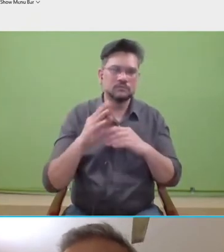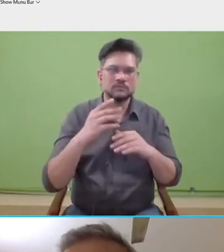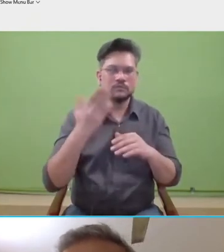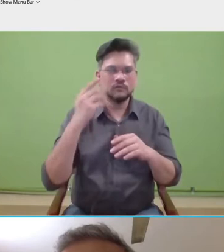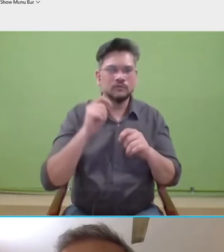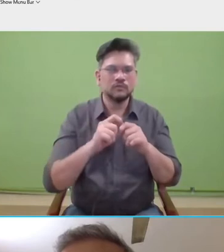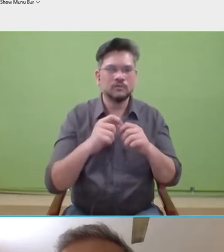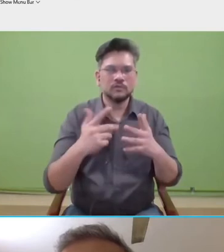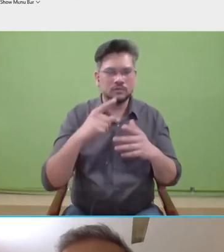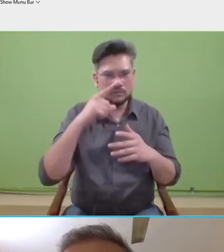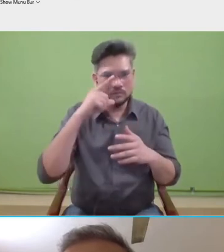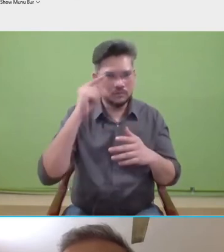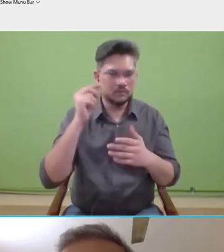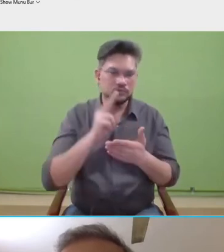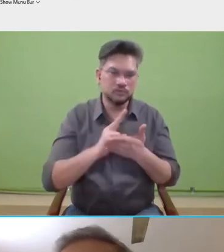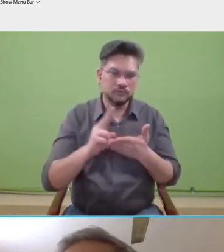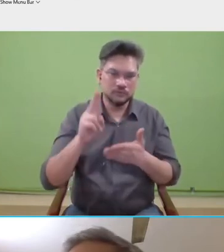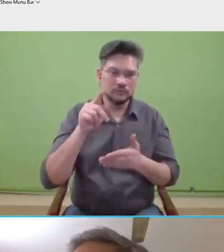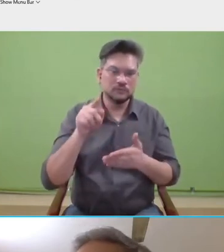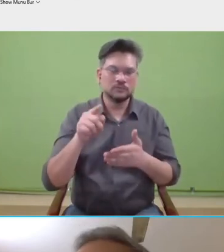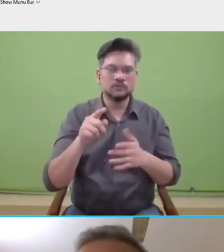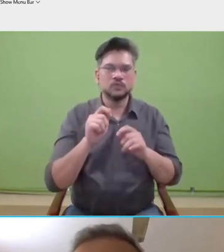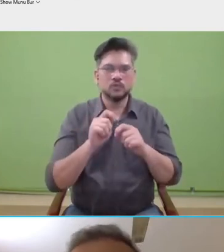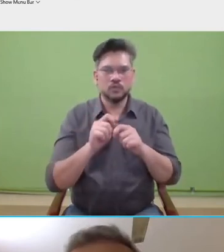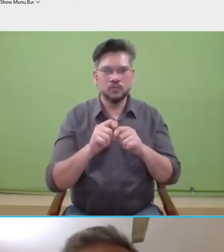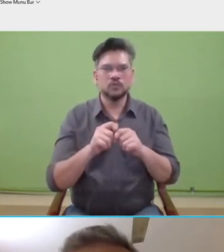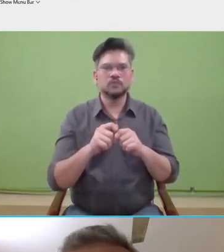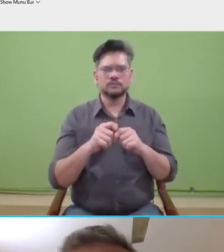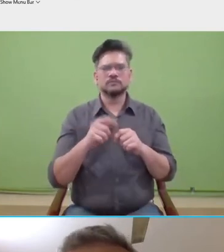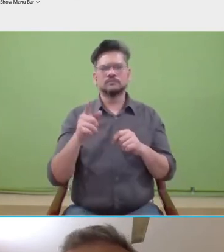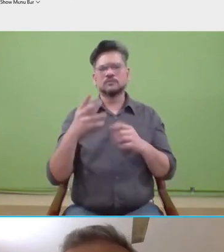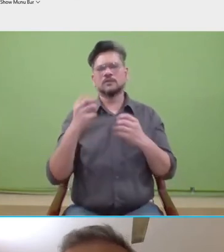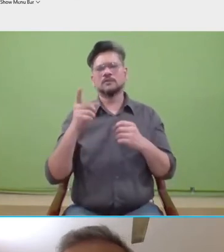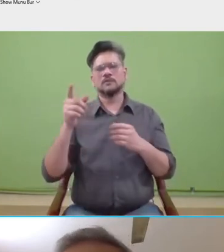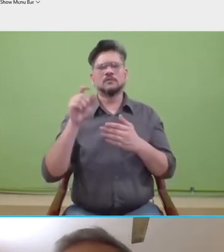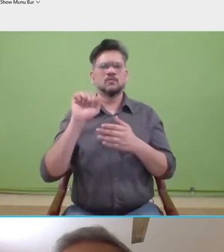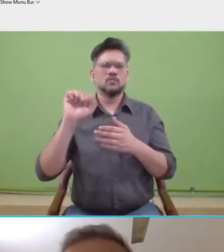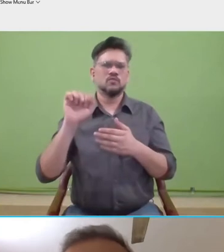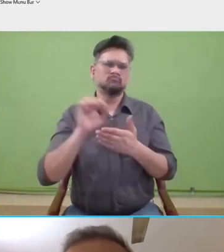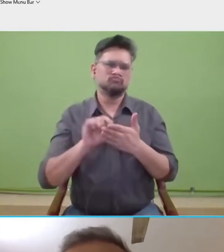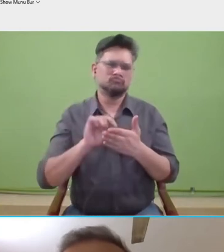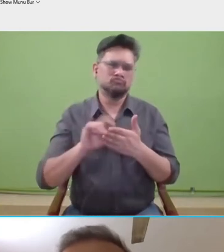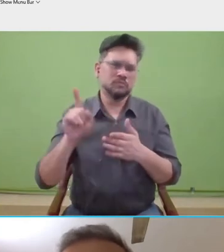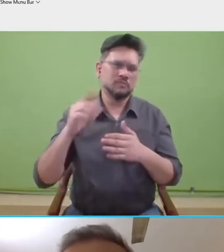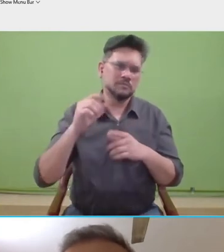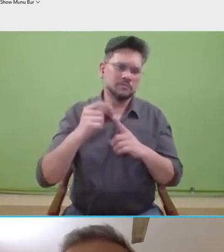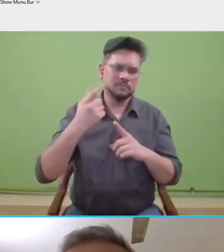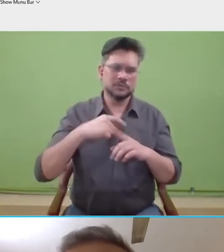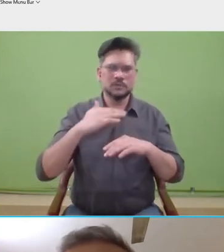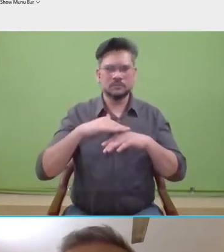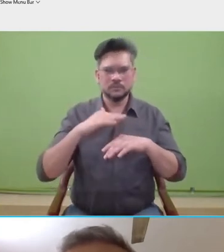university and he has written personal accounts as well as descriptive studies